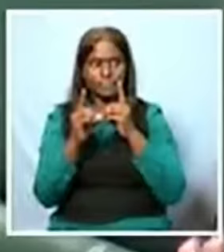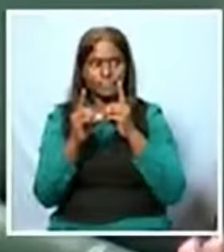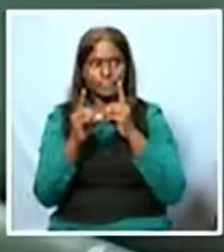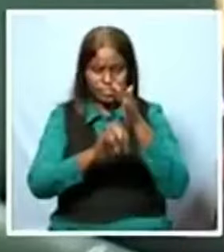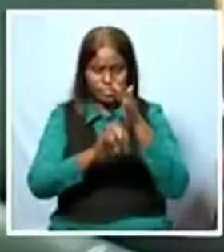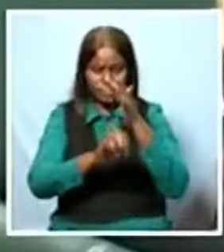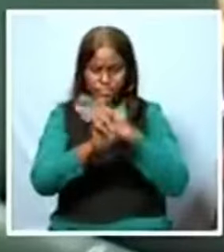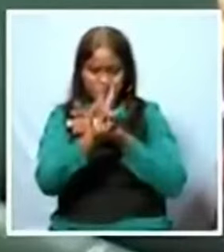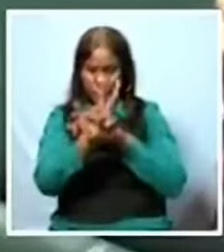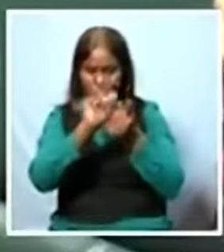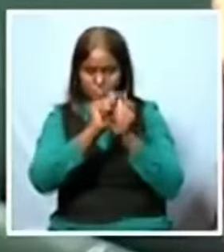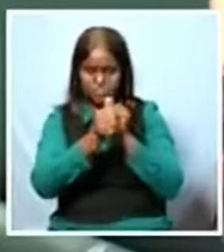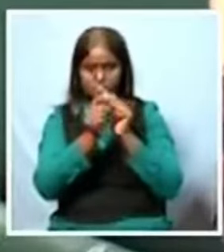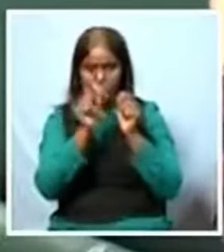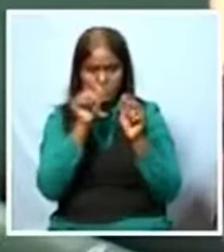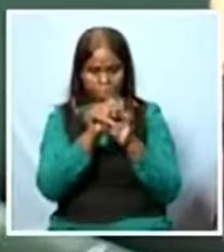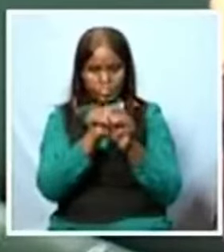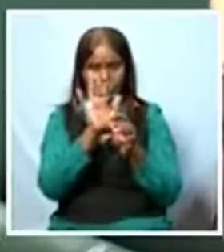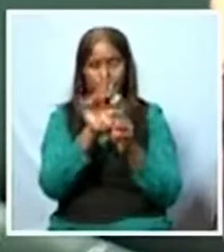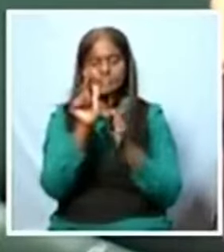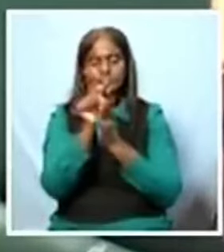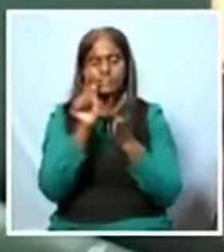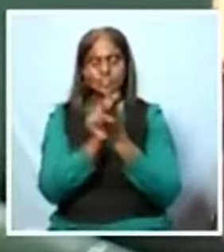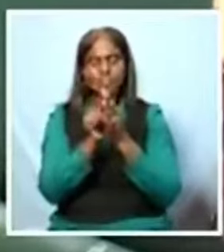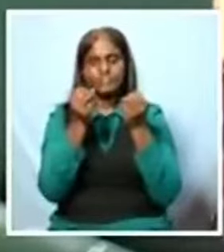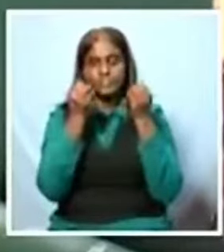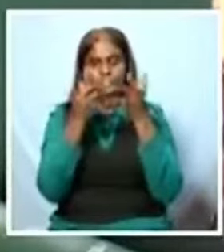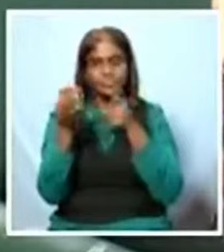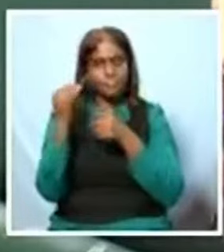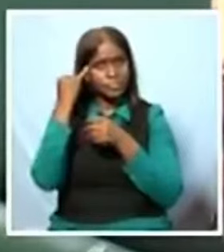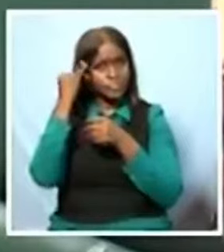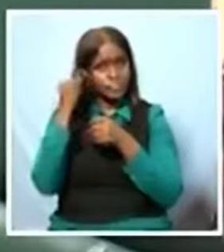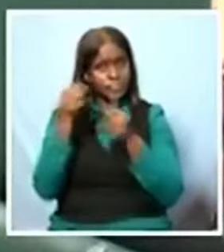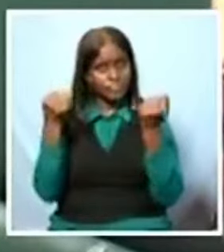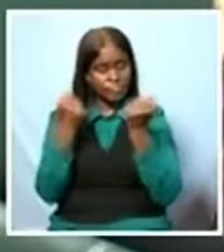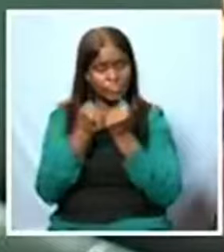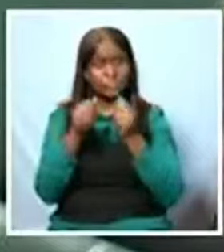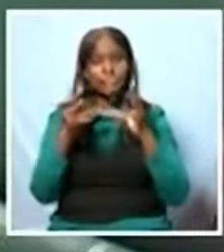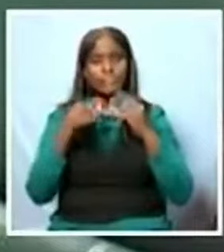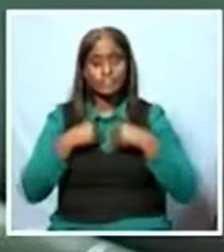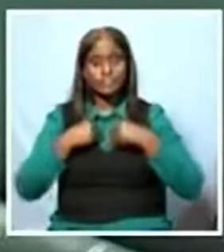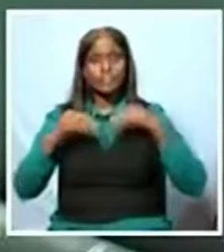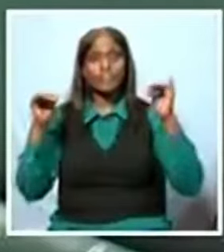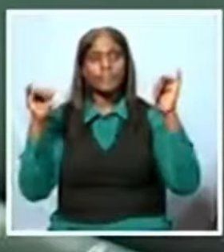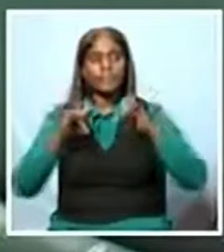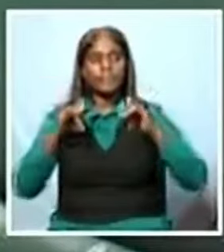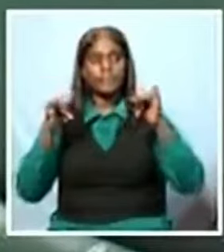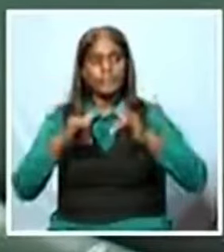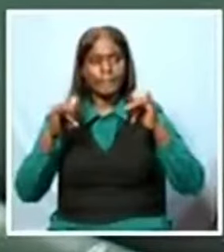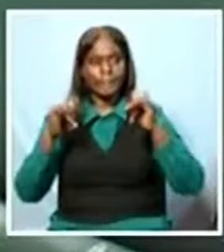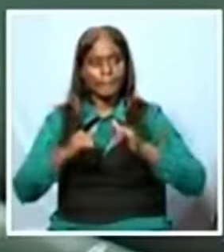Clause 2 as amended stands part of the bill. As many as of that opinion say aye.